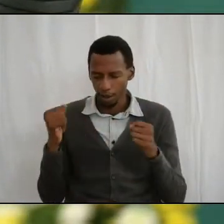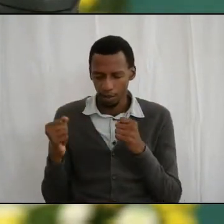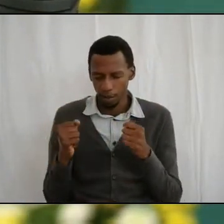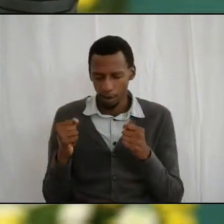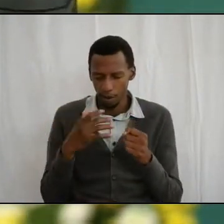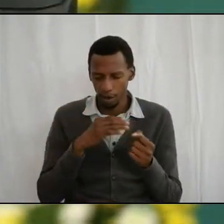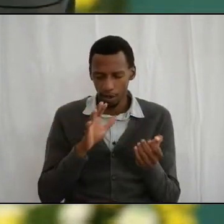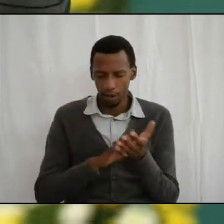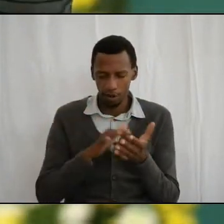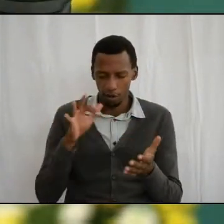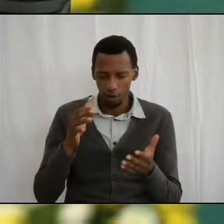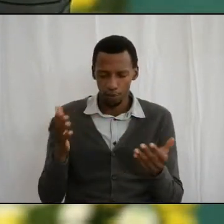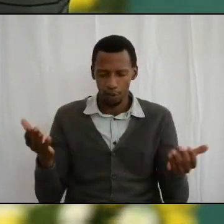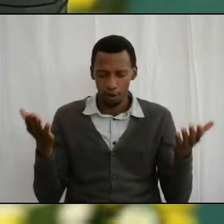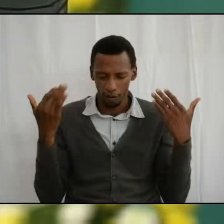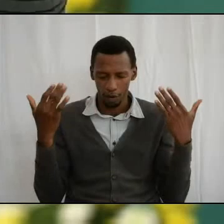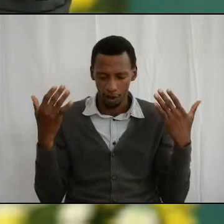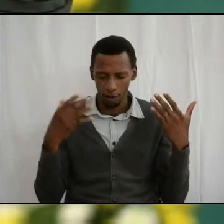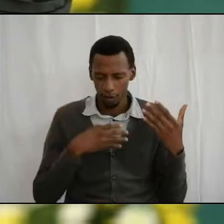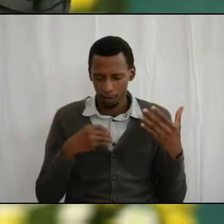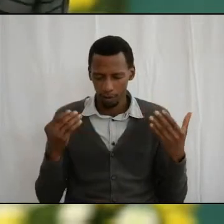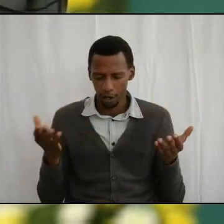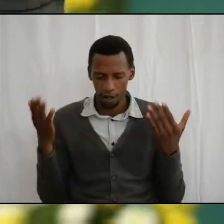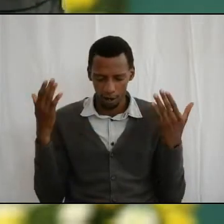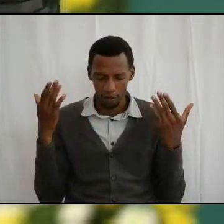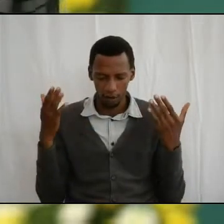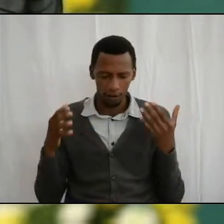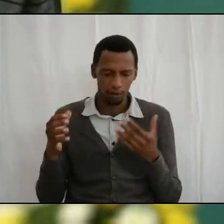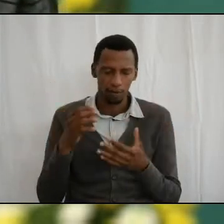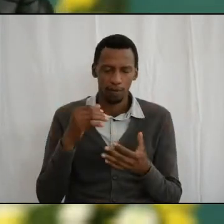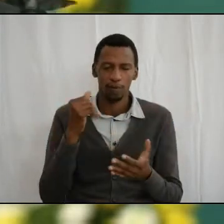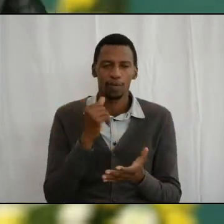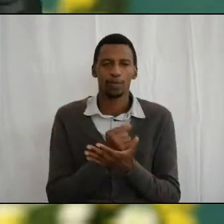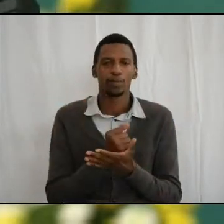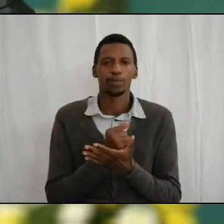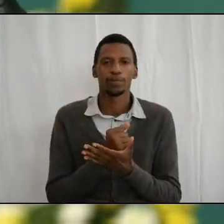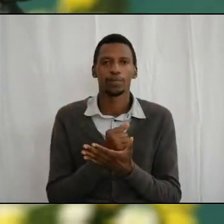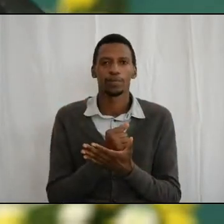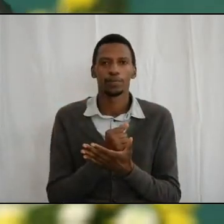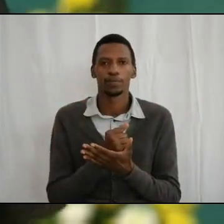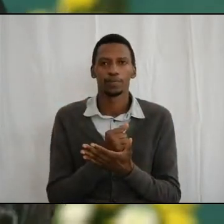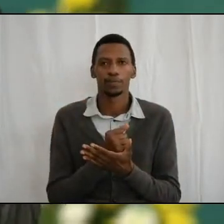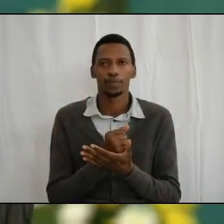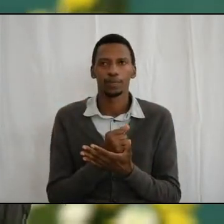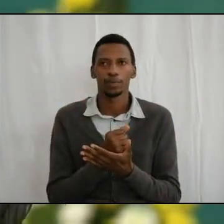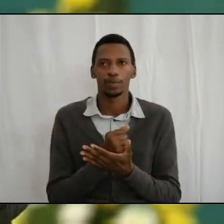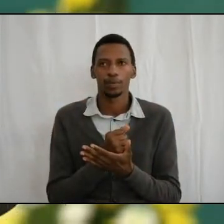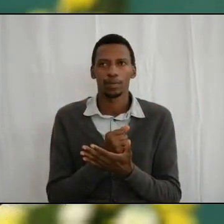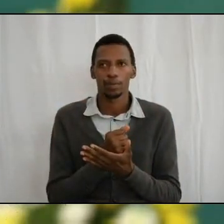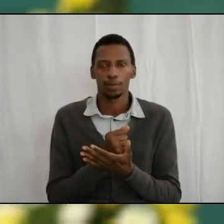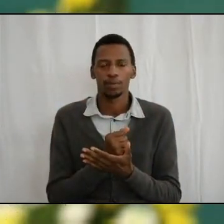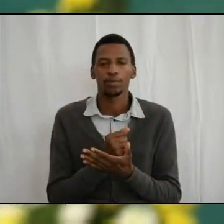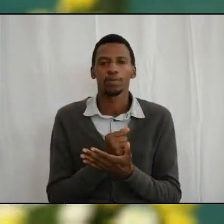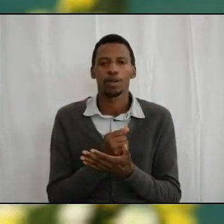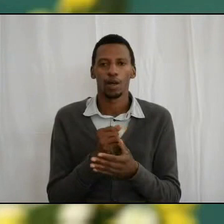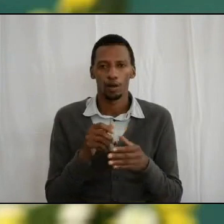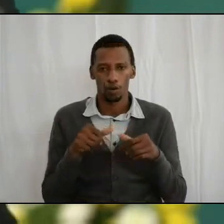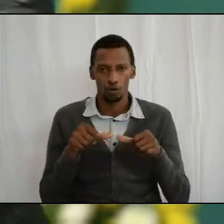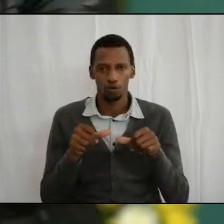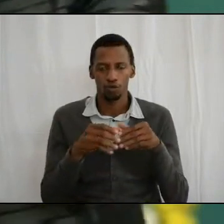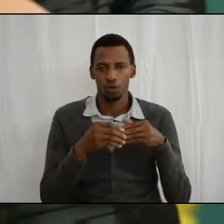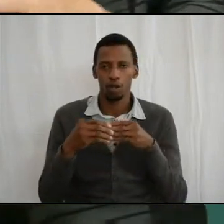the glory forever and ever. Amen. Keep leading. Amen.